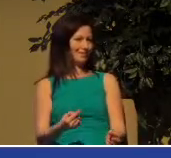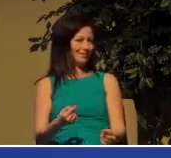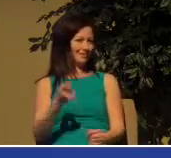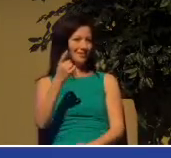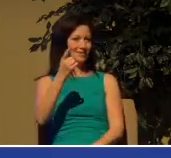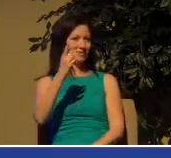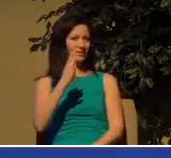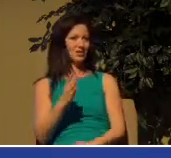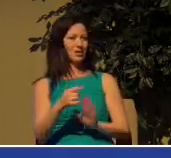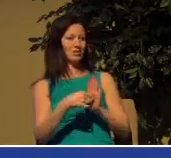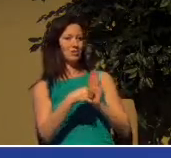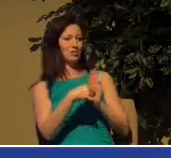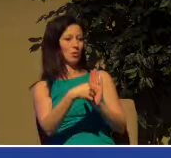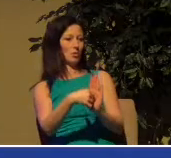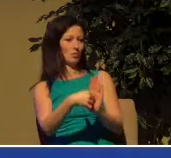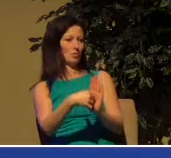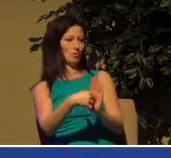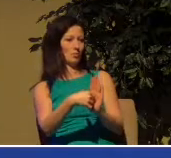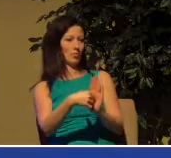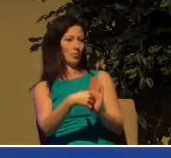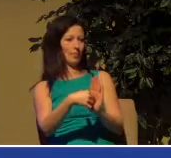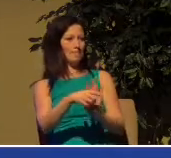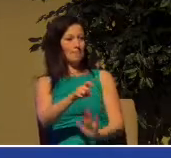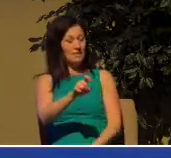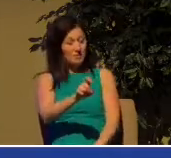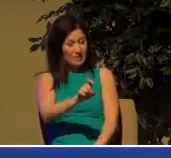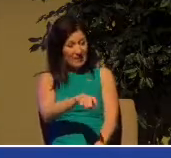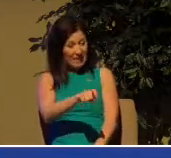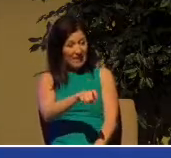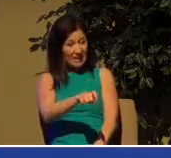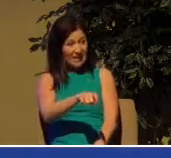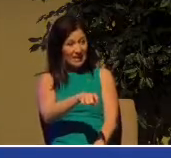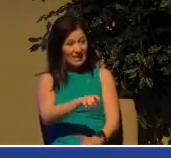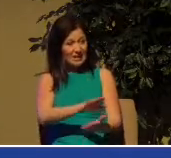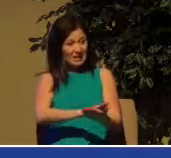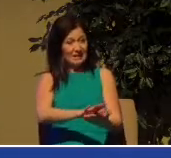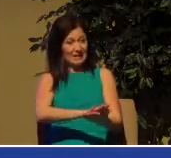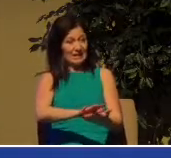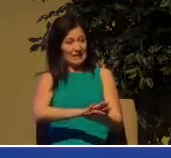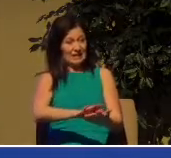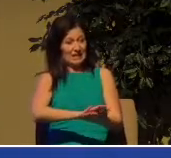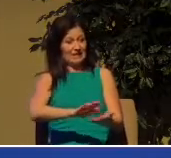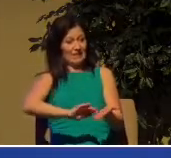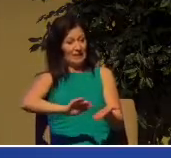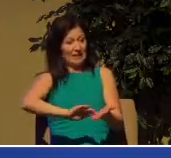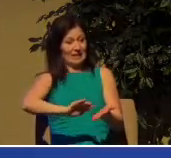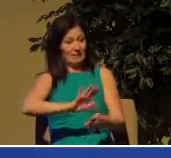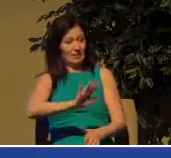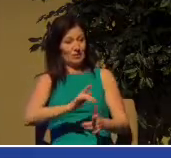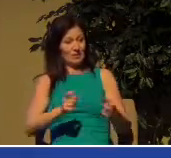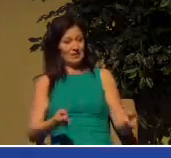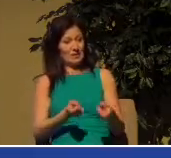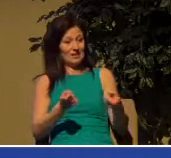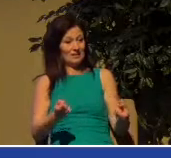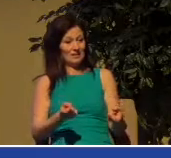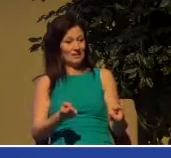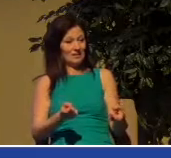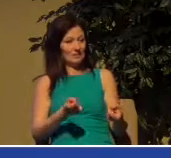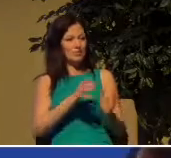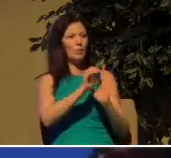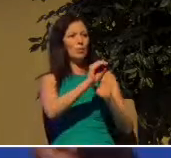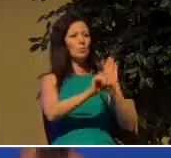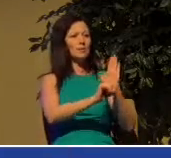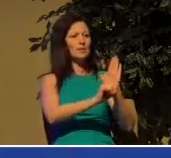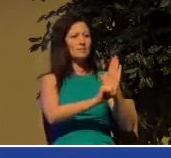portraying the need for atonement and sins to be dealt with. That's why in the Old Testament, you have